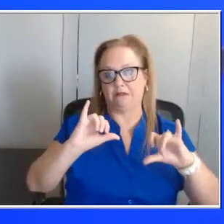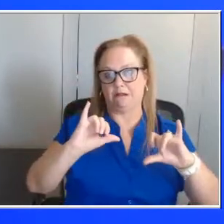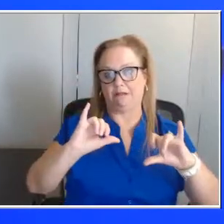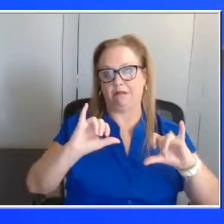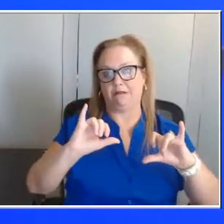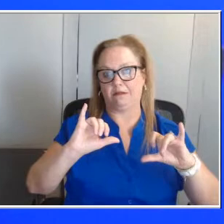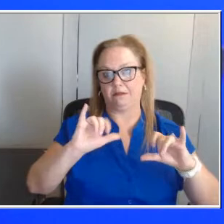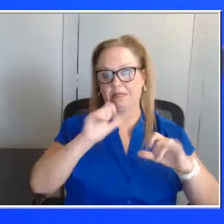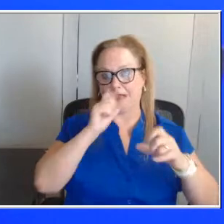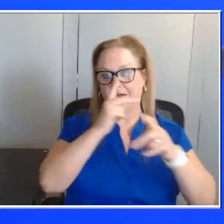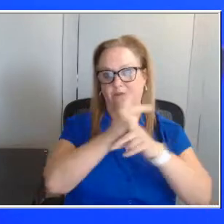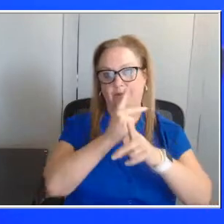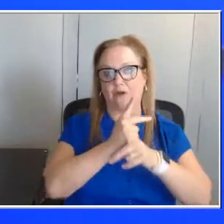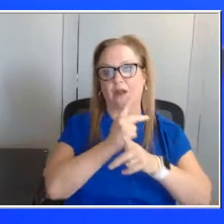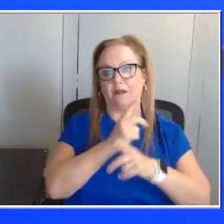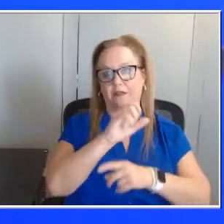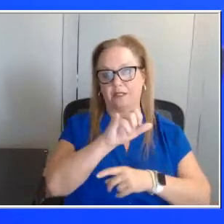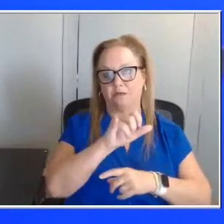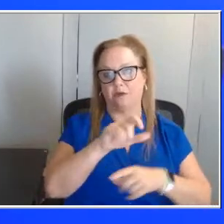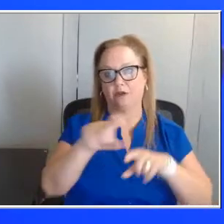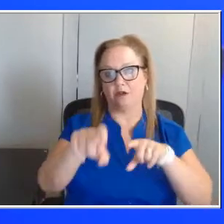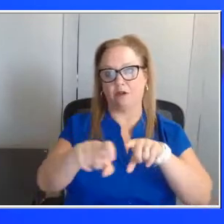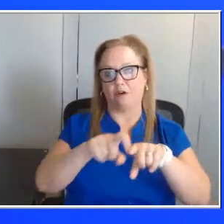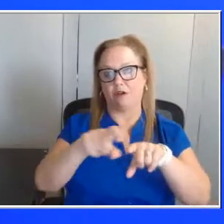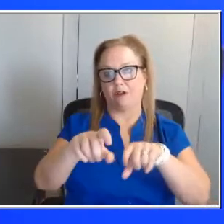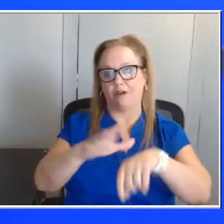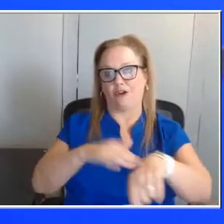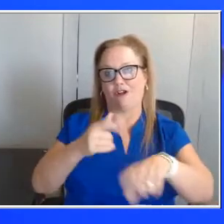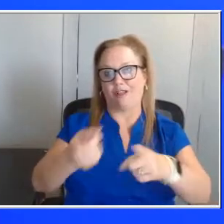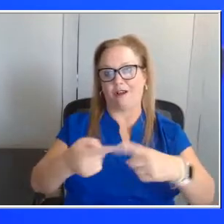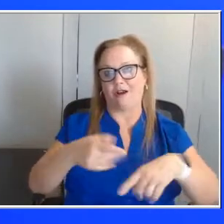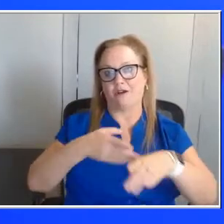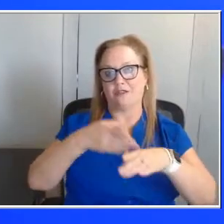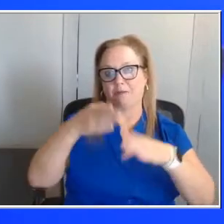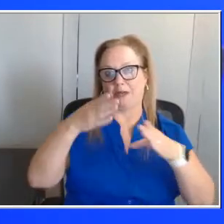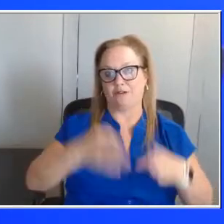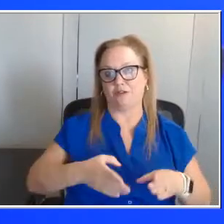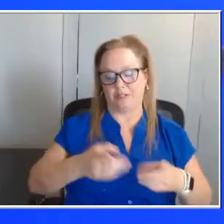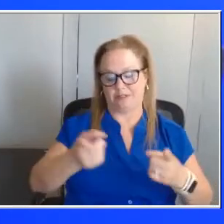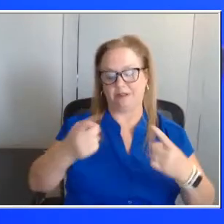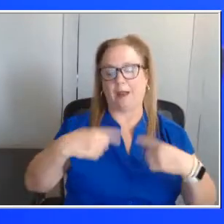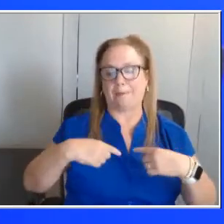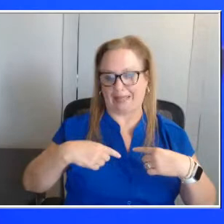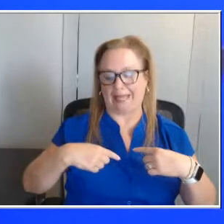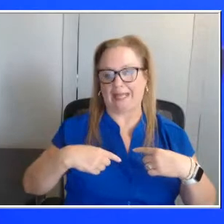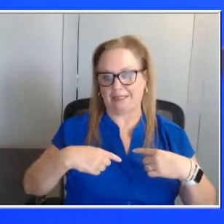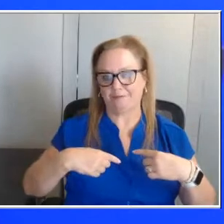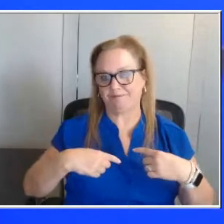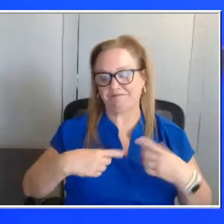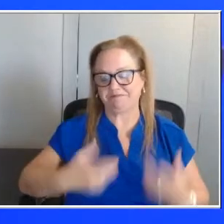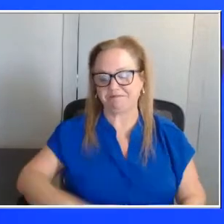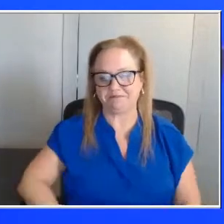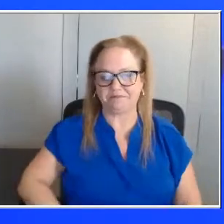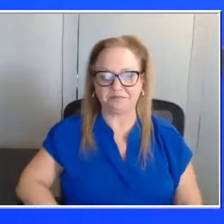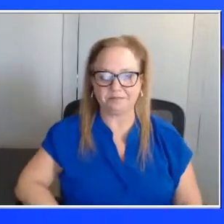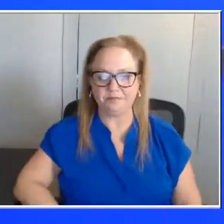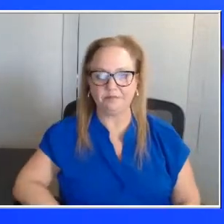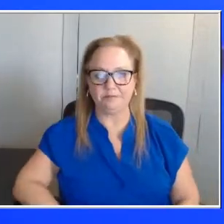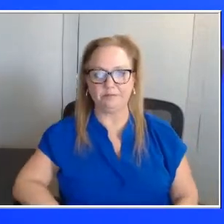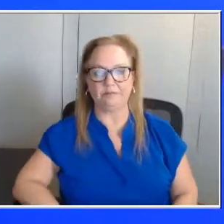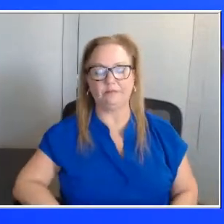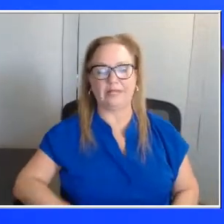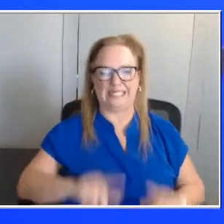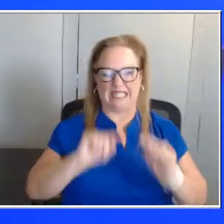not figuring that out, that's when we're going to be calling in our specialists like Dr. Jackson or a pulmonary specialist or whoever it might be. And so it's certainly going to be a